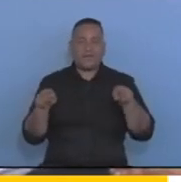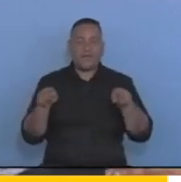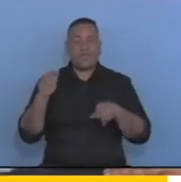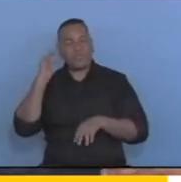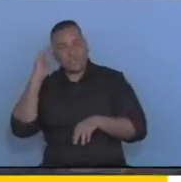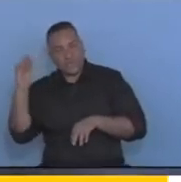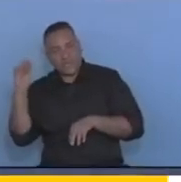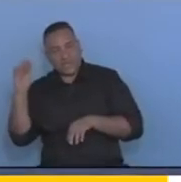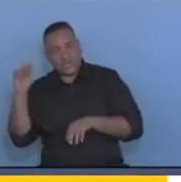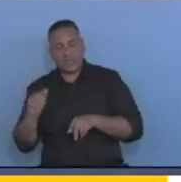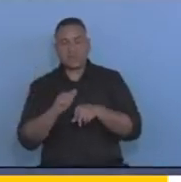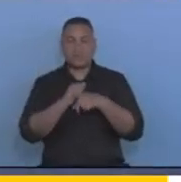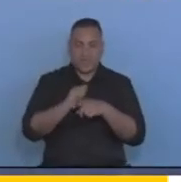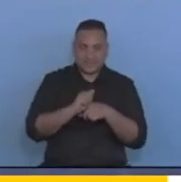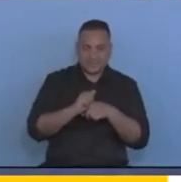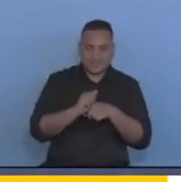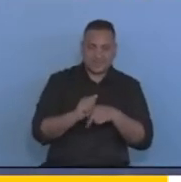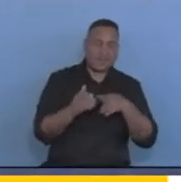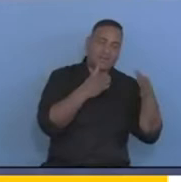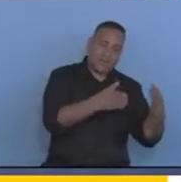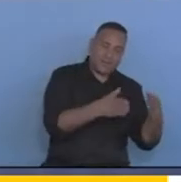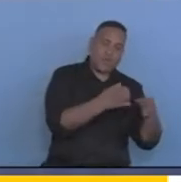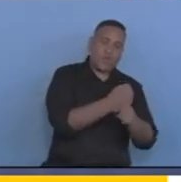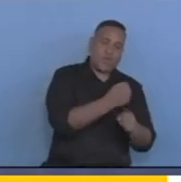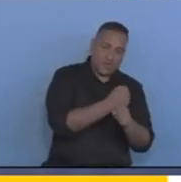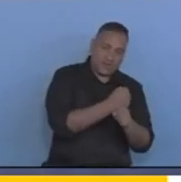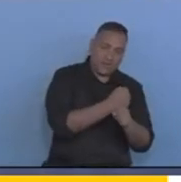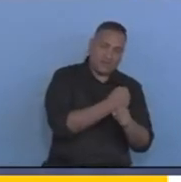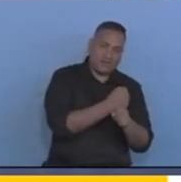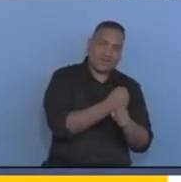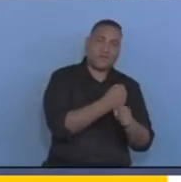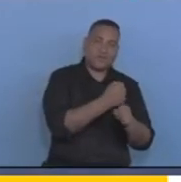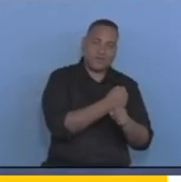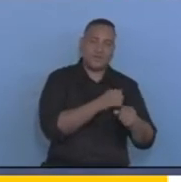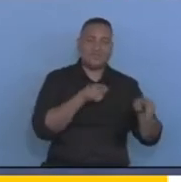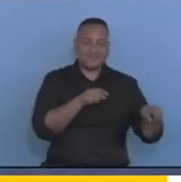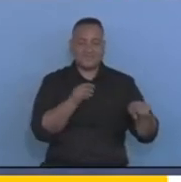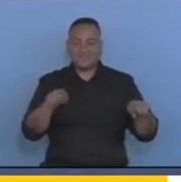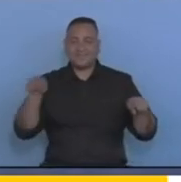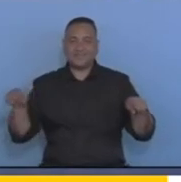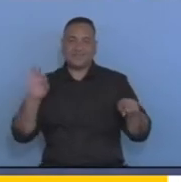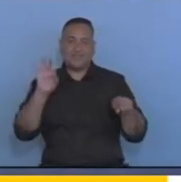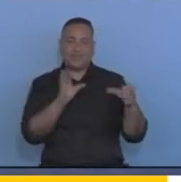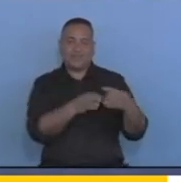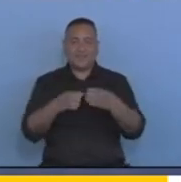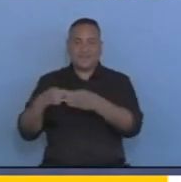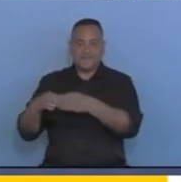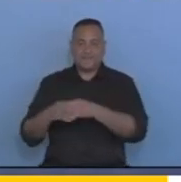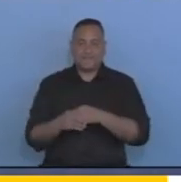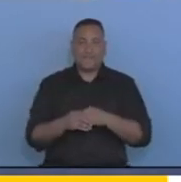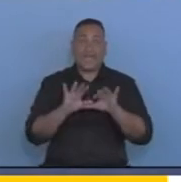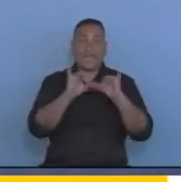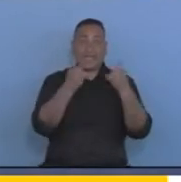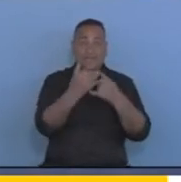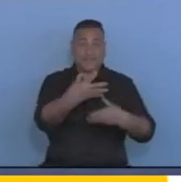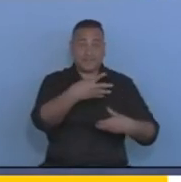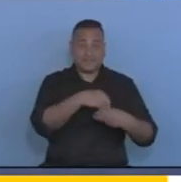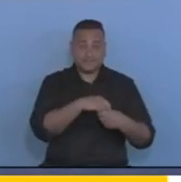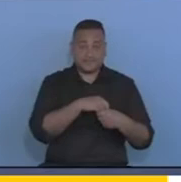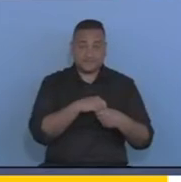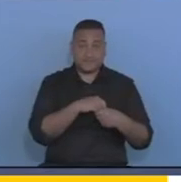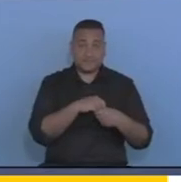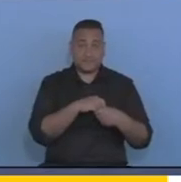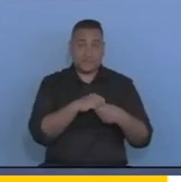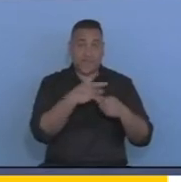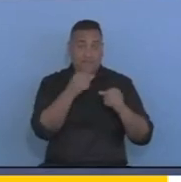work. Yeah. So this is where the company comes in, basically. Yes. So this is listed companies that has been linked to